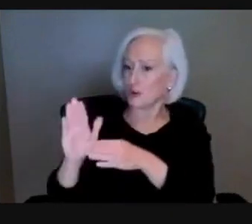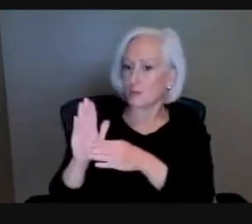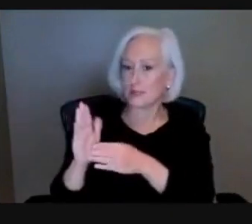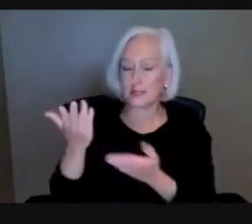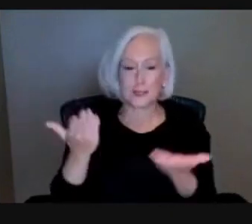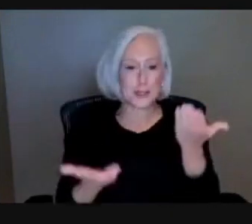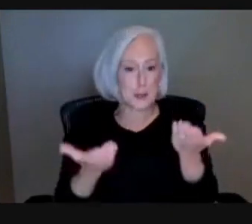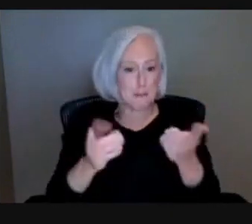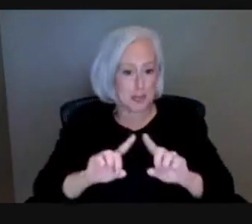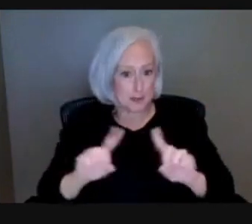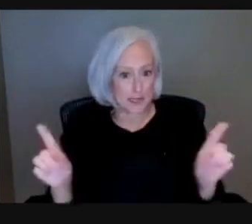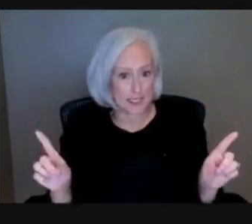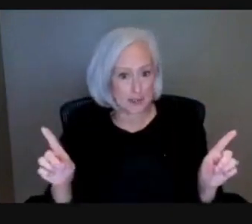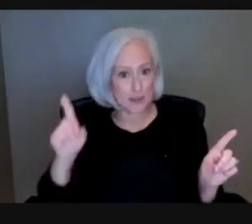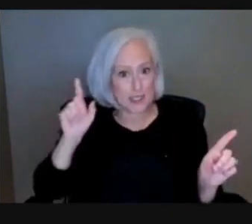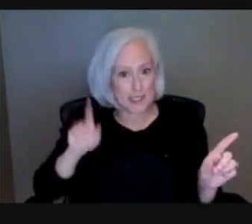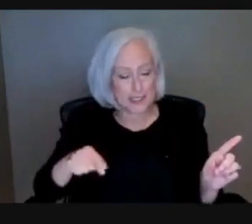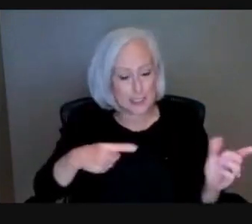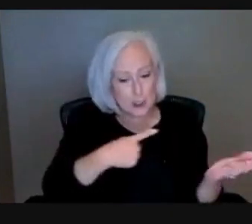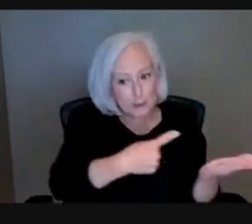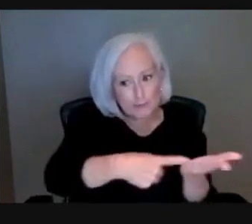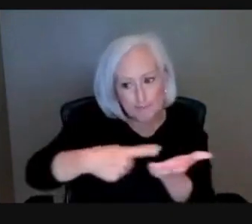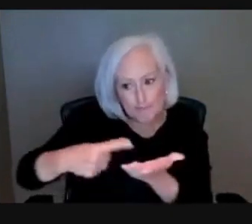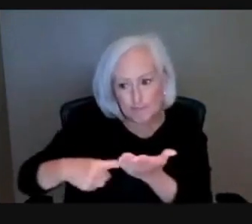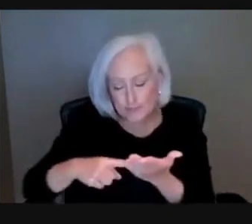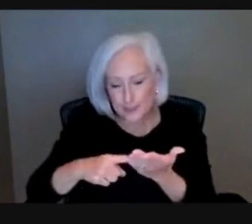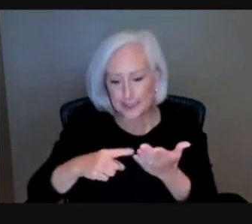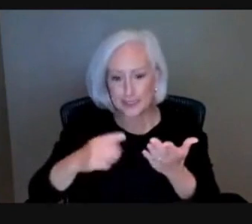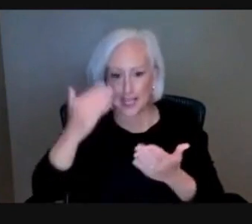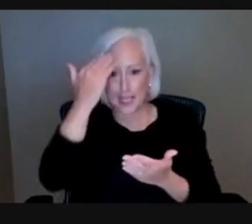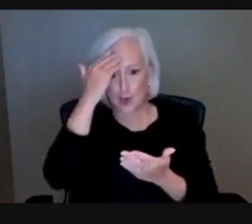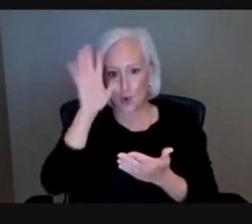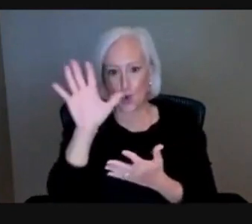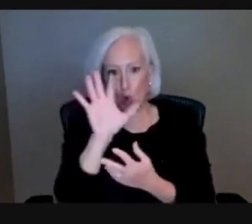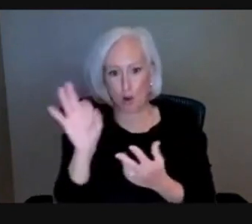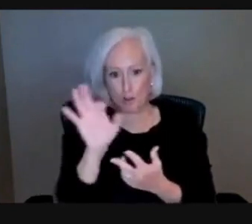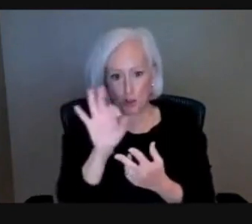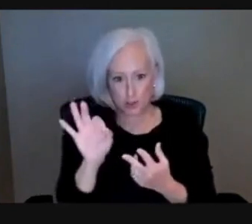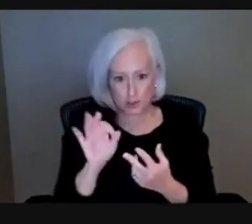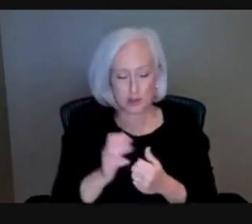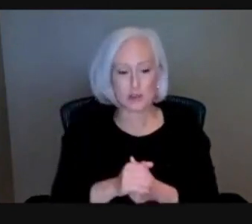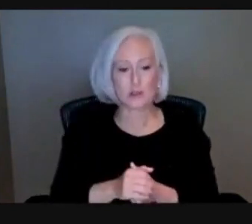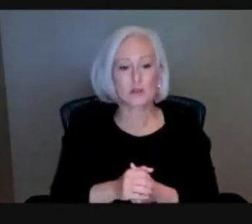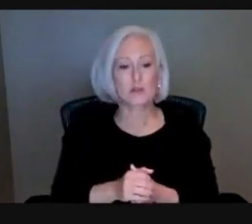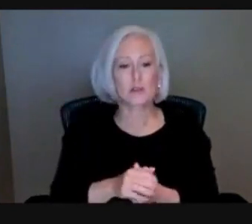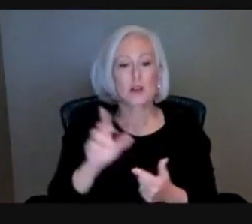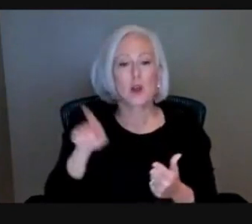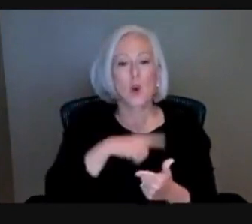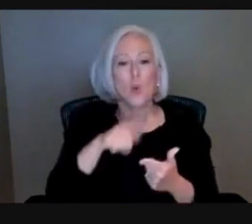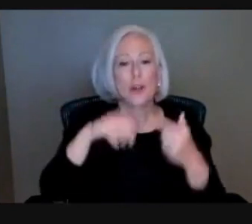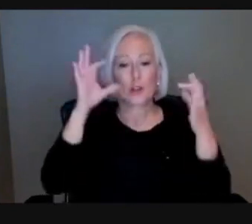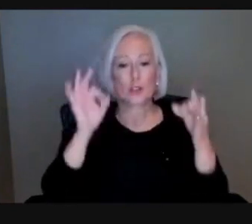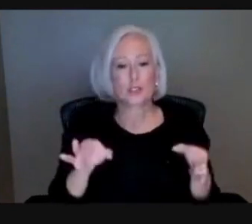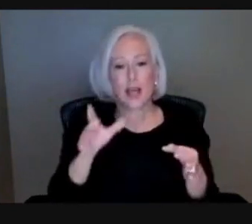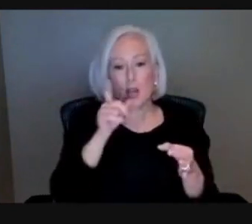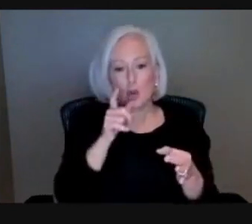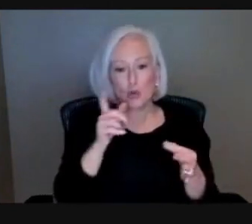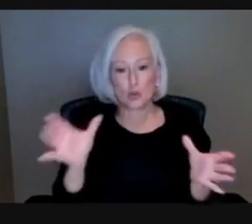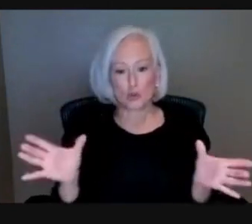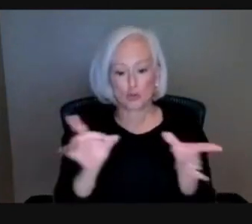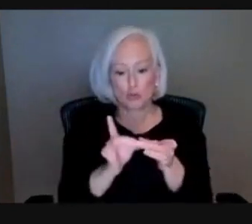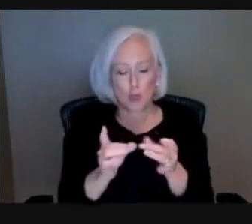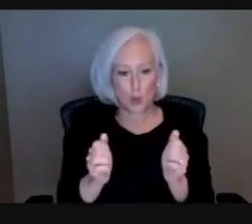have decided on who you want to work with, you want to get that pre-approval so that when you go and look for a property, you have more purchase